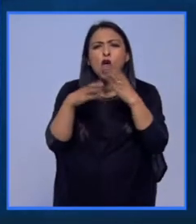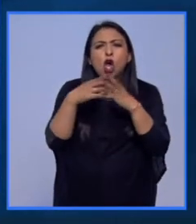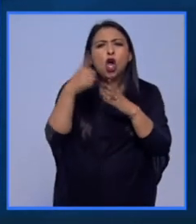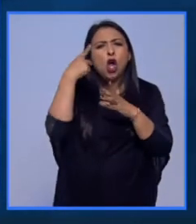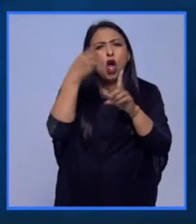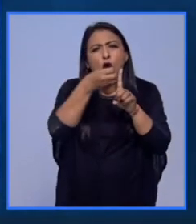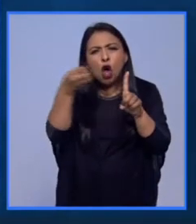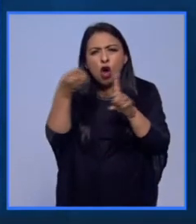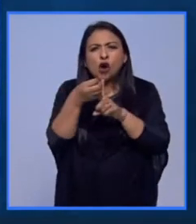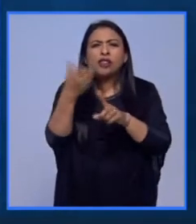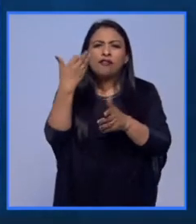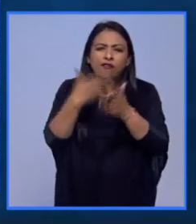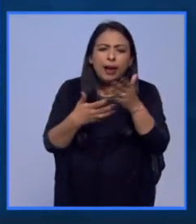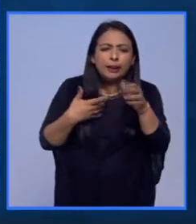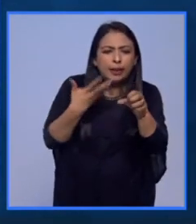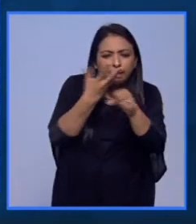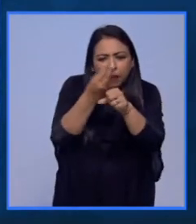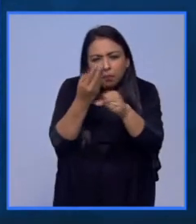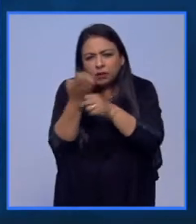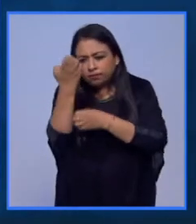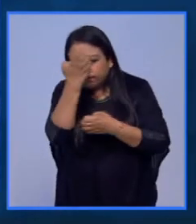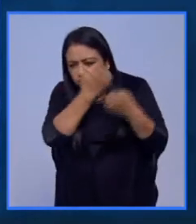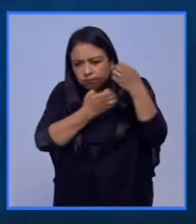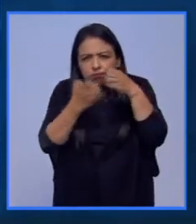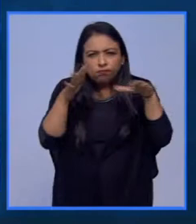There's a lot of analysis